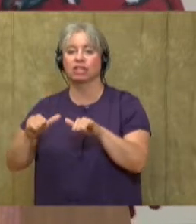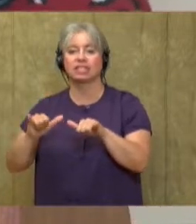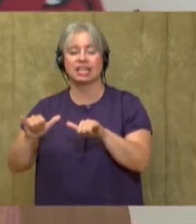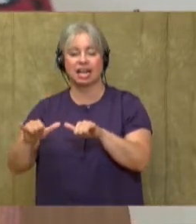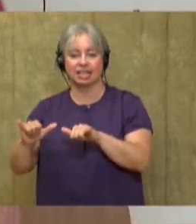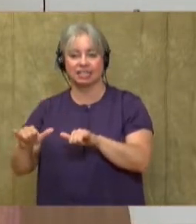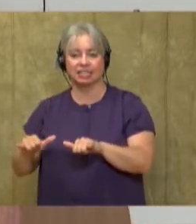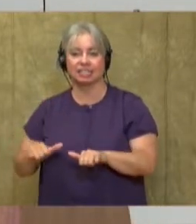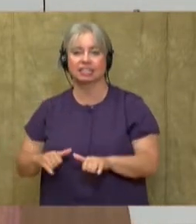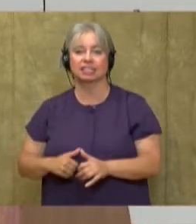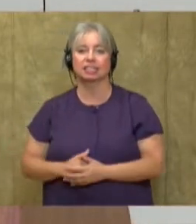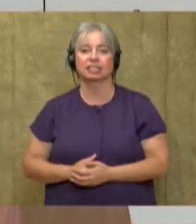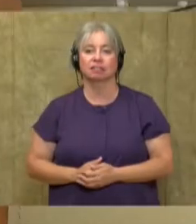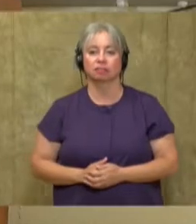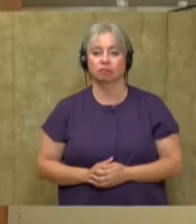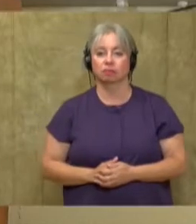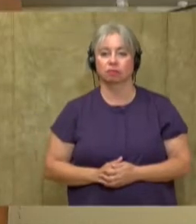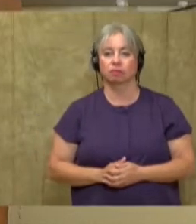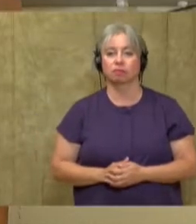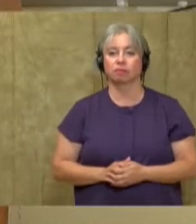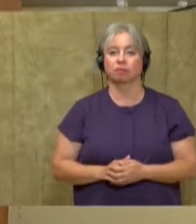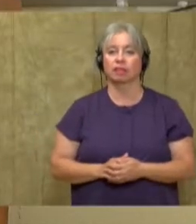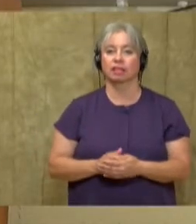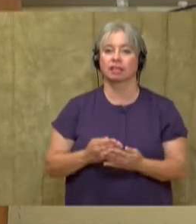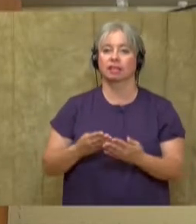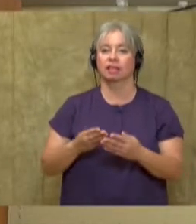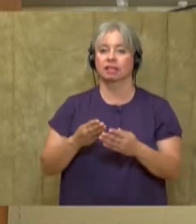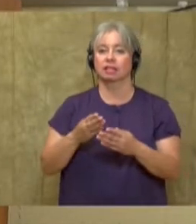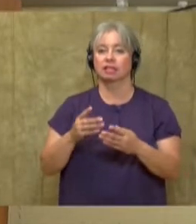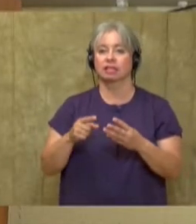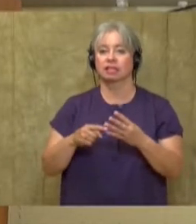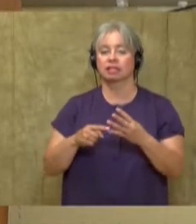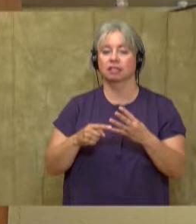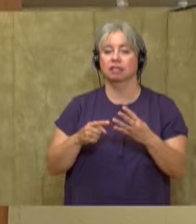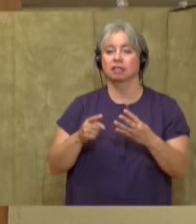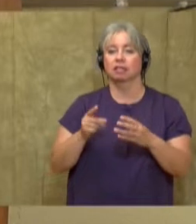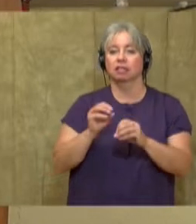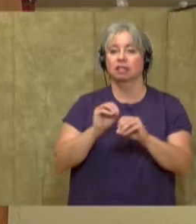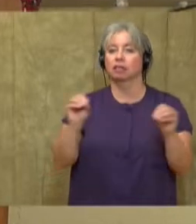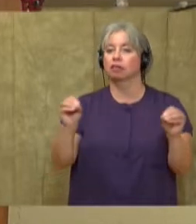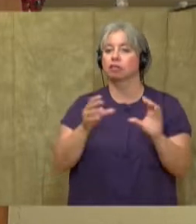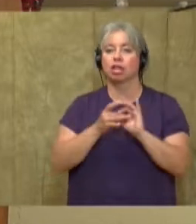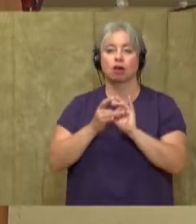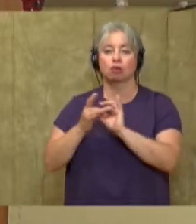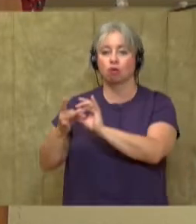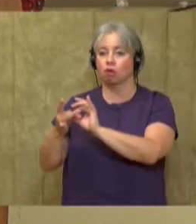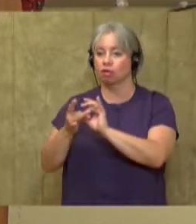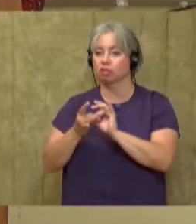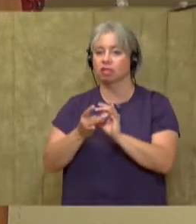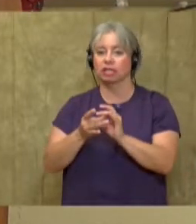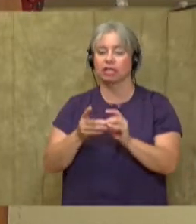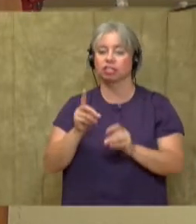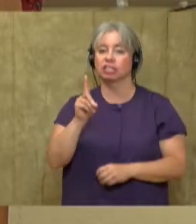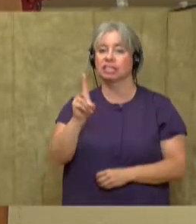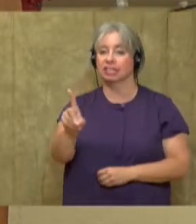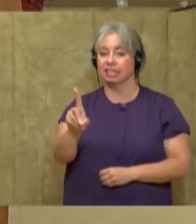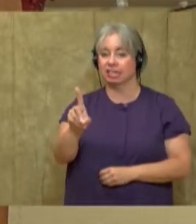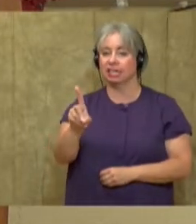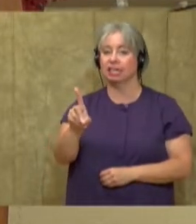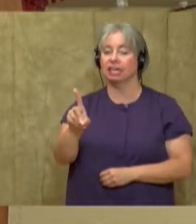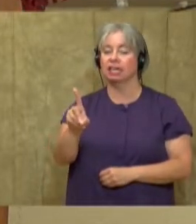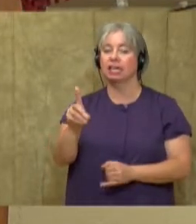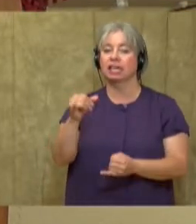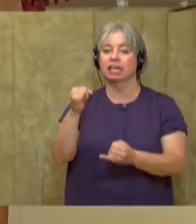graph shows no correlation, which would be answer choice D. So if you chose answer choice